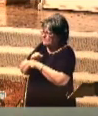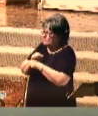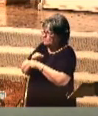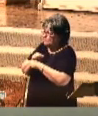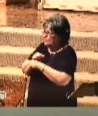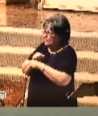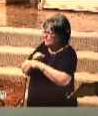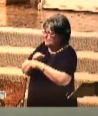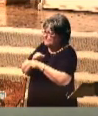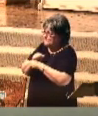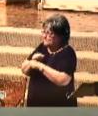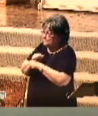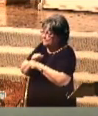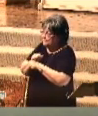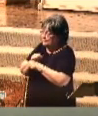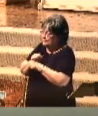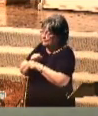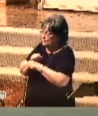God,